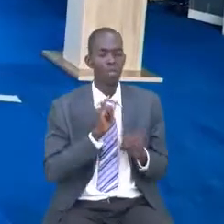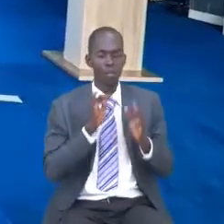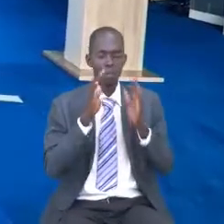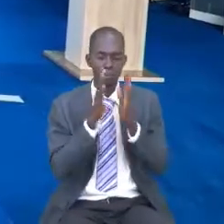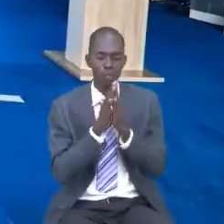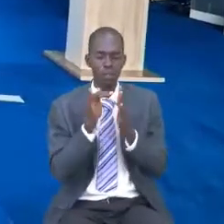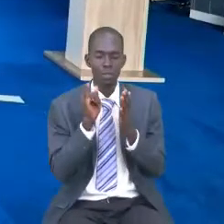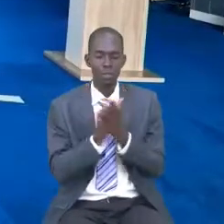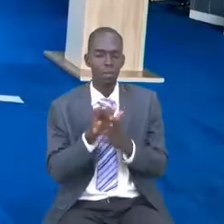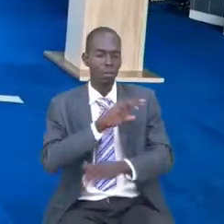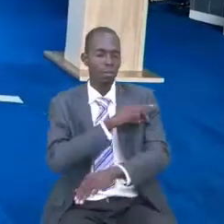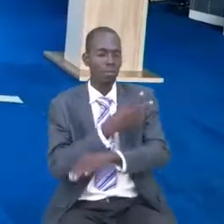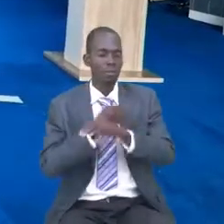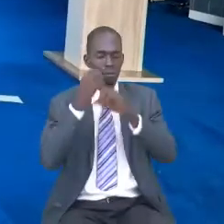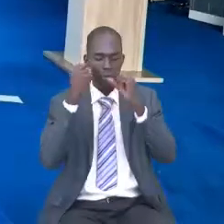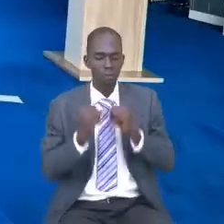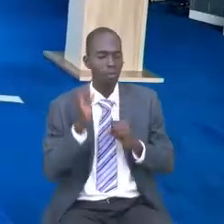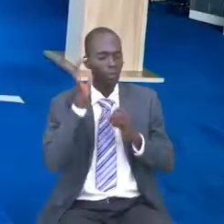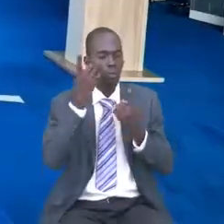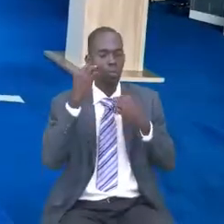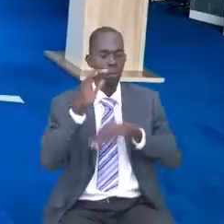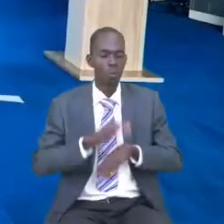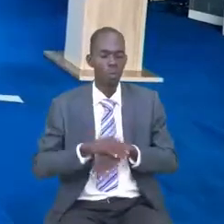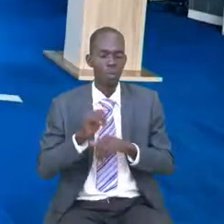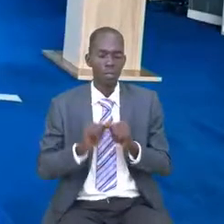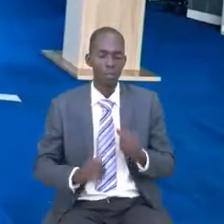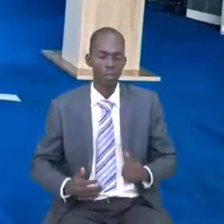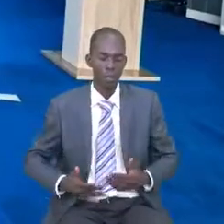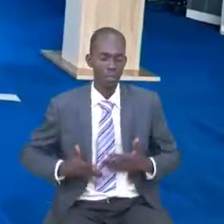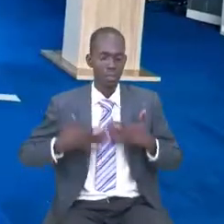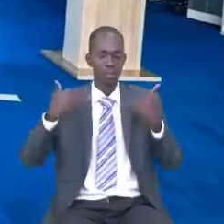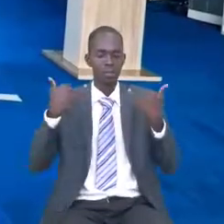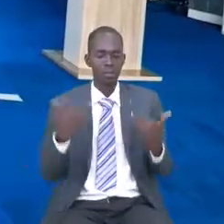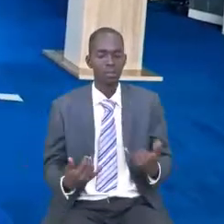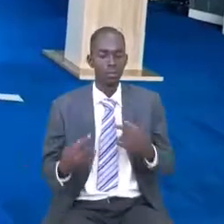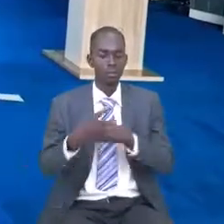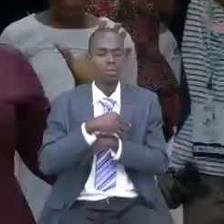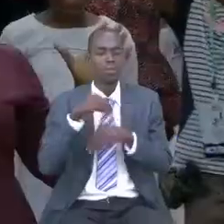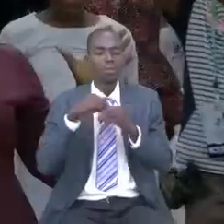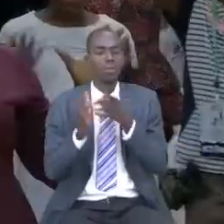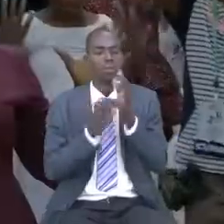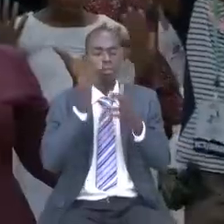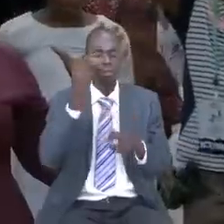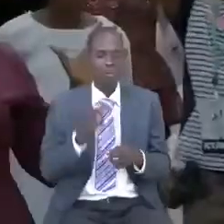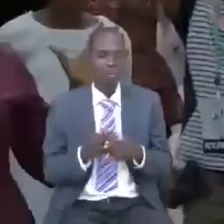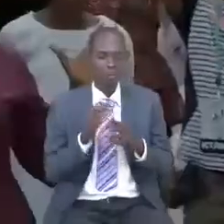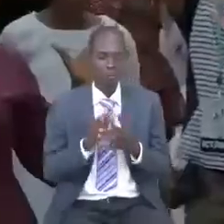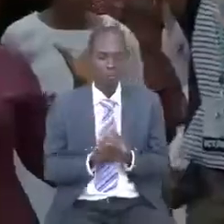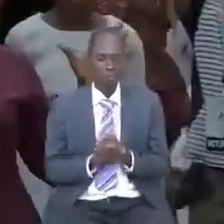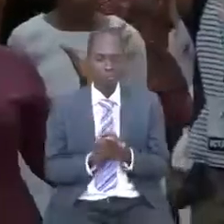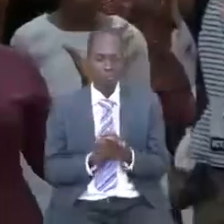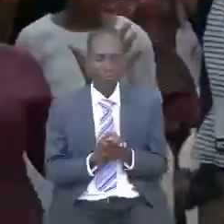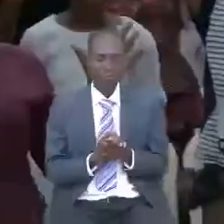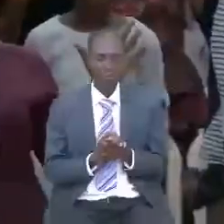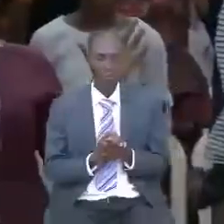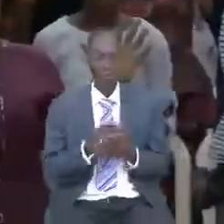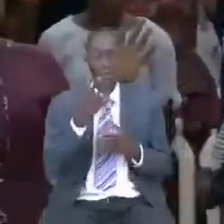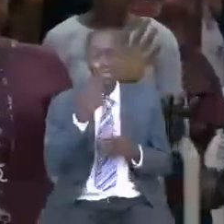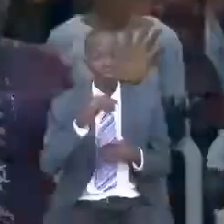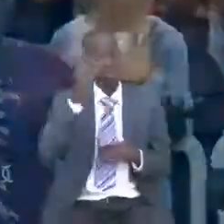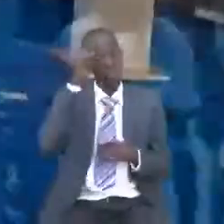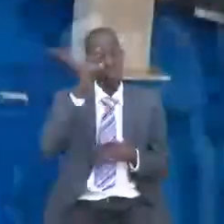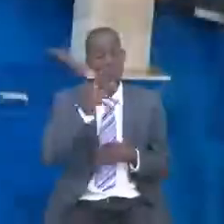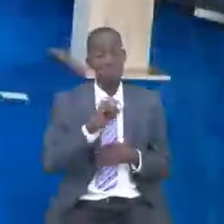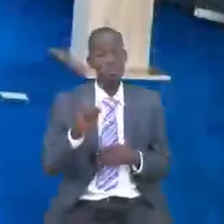power will come in every life today, in Jesus' name. The understanding